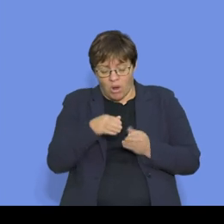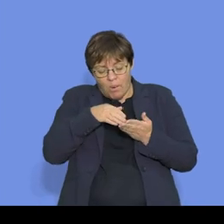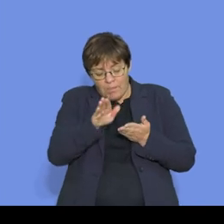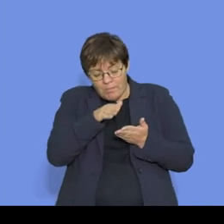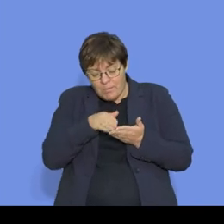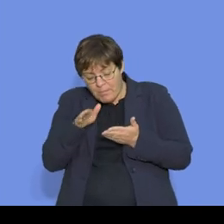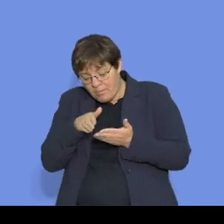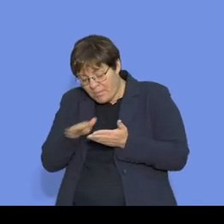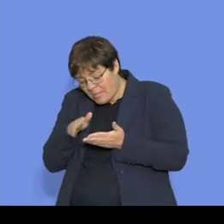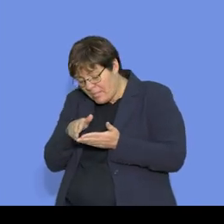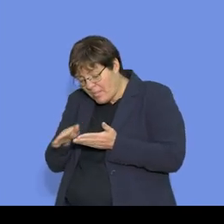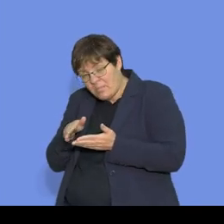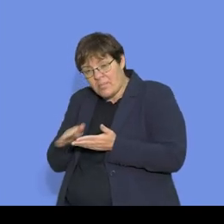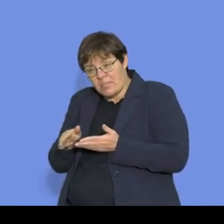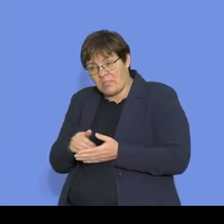chipped away this rock.